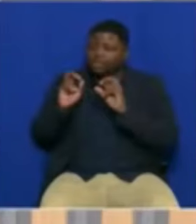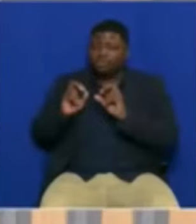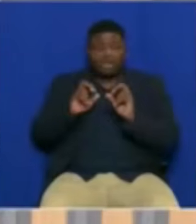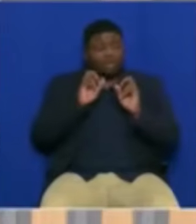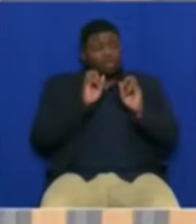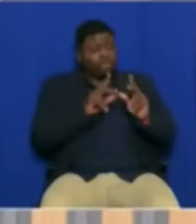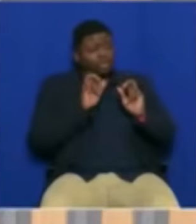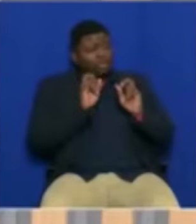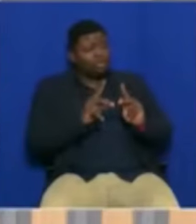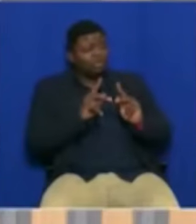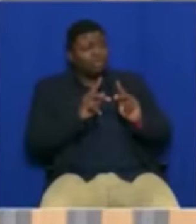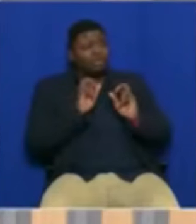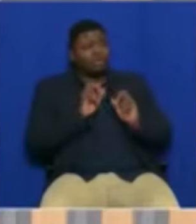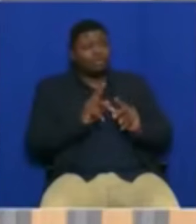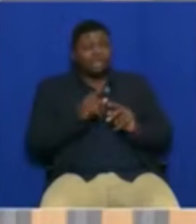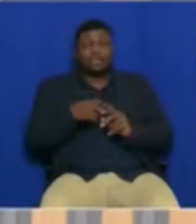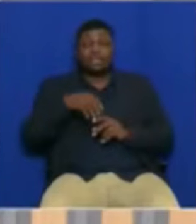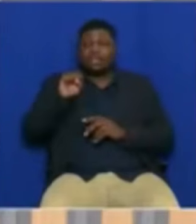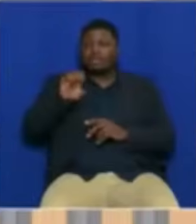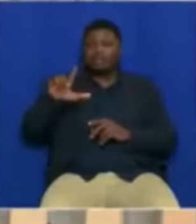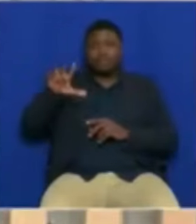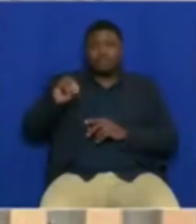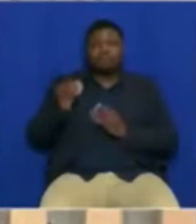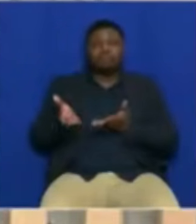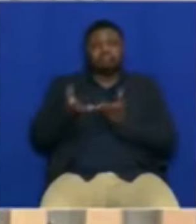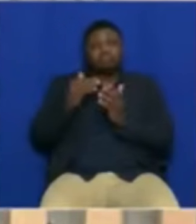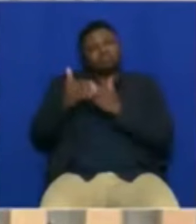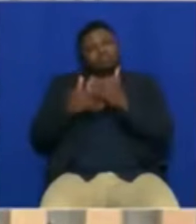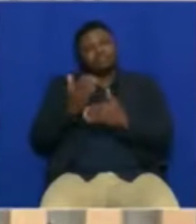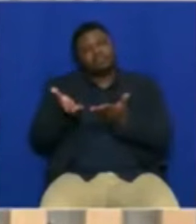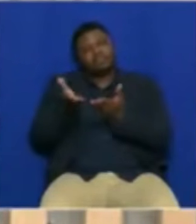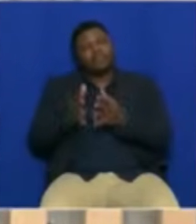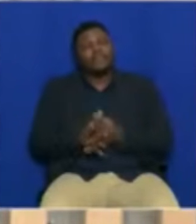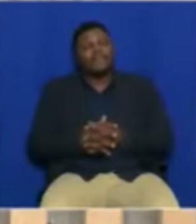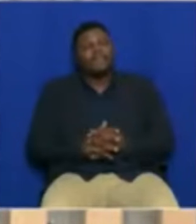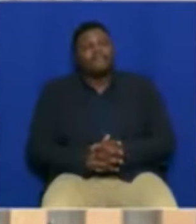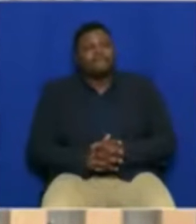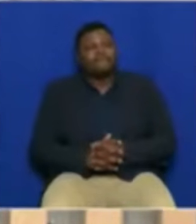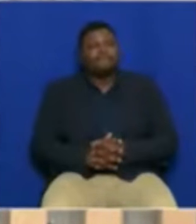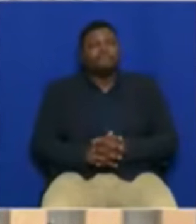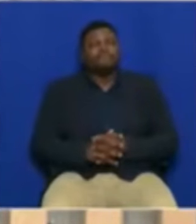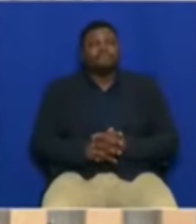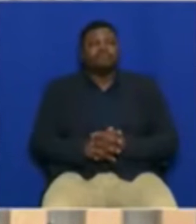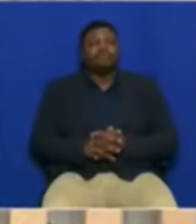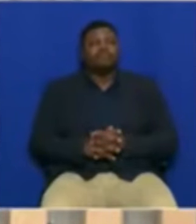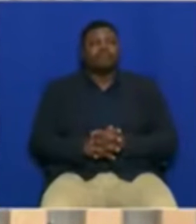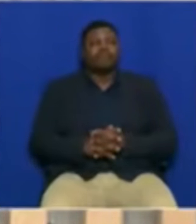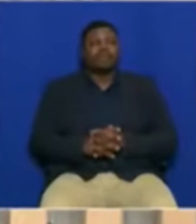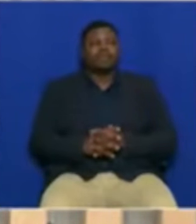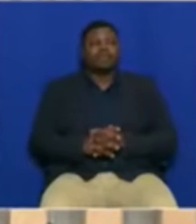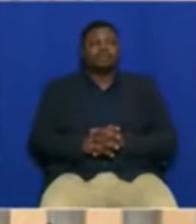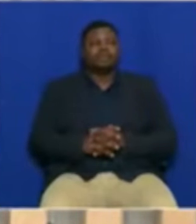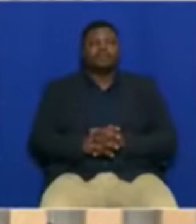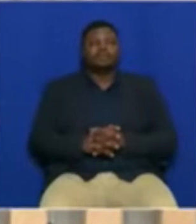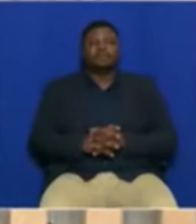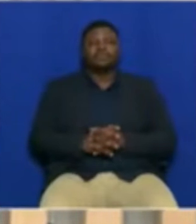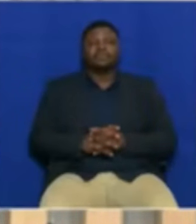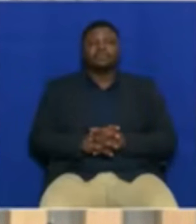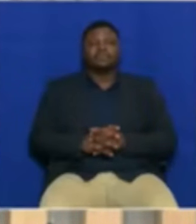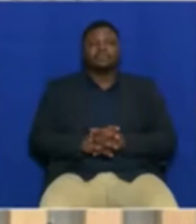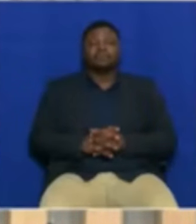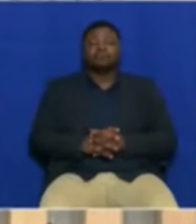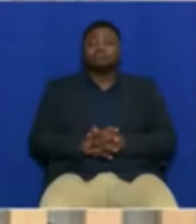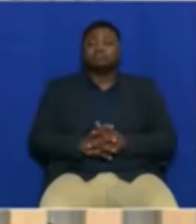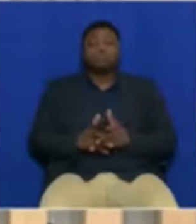Sildo. Thank you, Chair. That would be the one summons, and now because I'm terribly pressed for